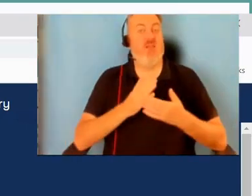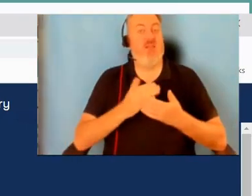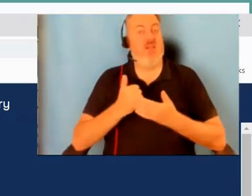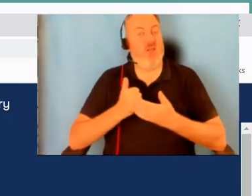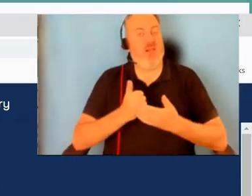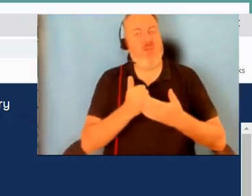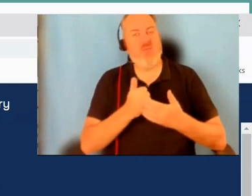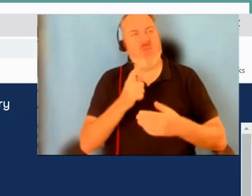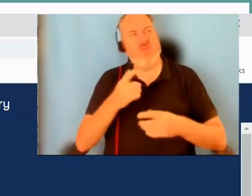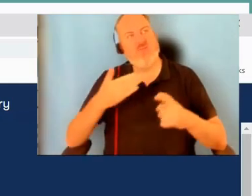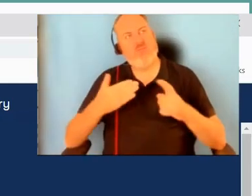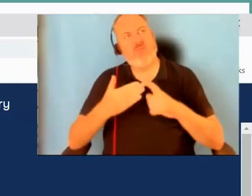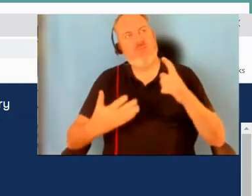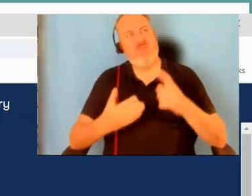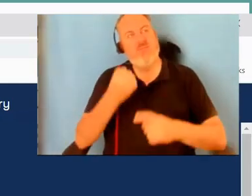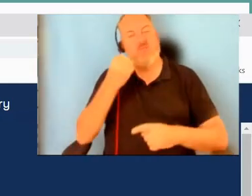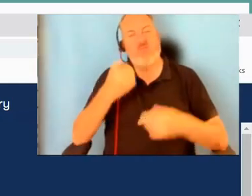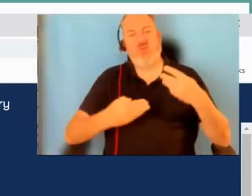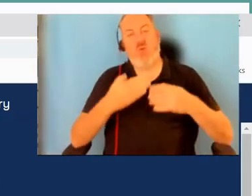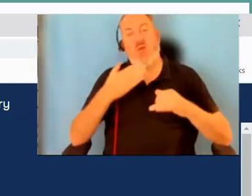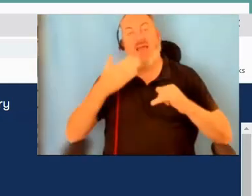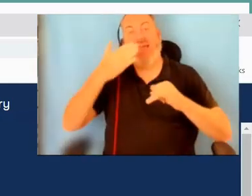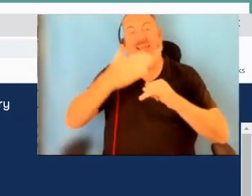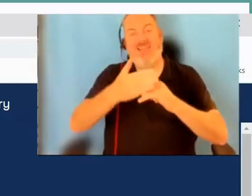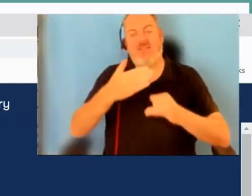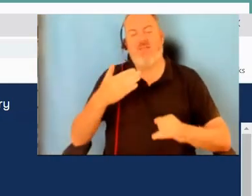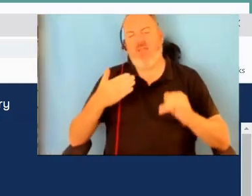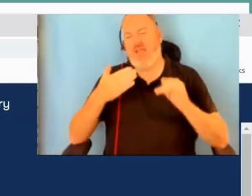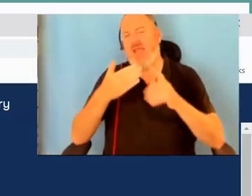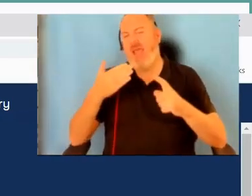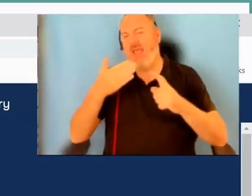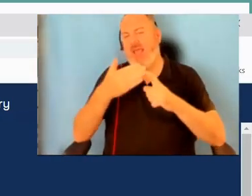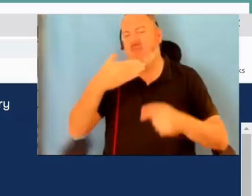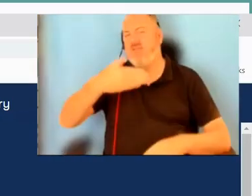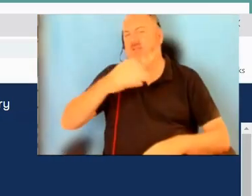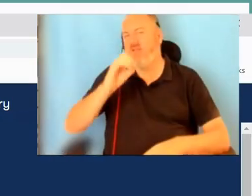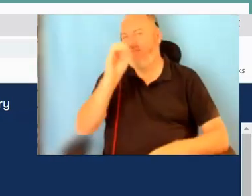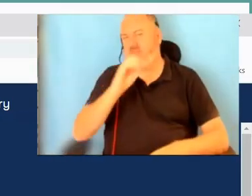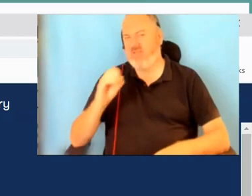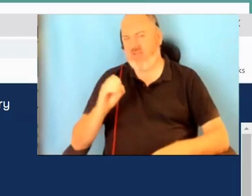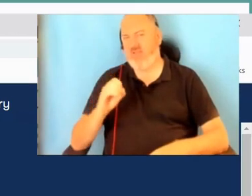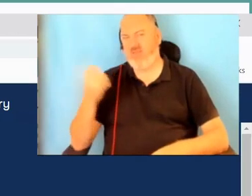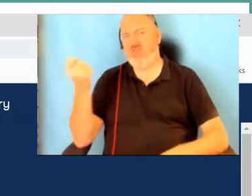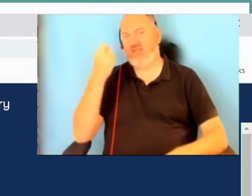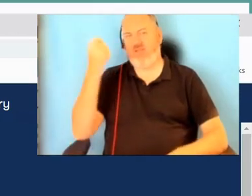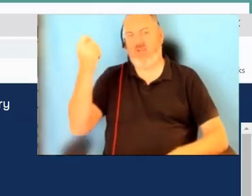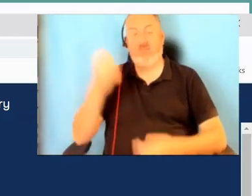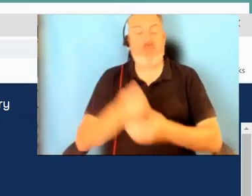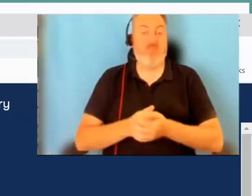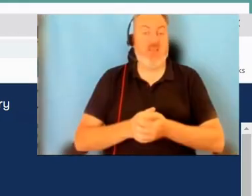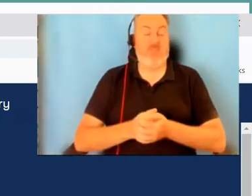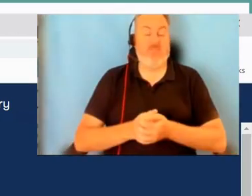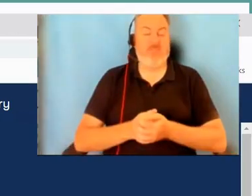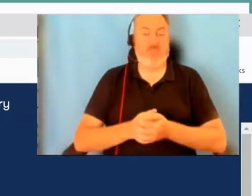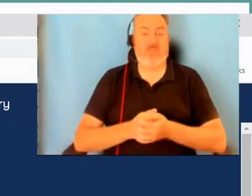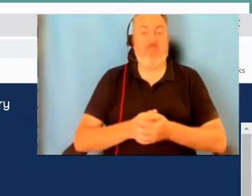at around 90% at the end of the program. So moving on from sleep diary, we'll go a bit more